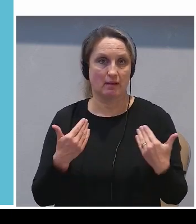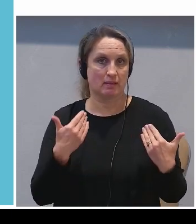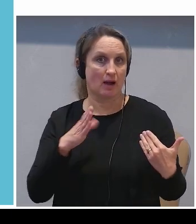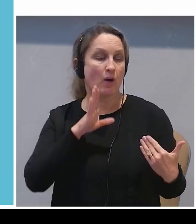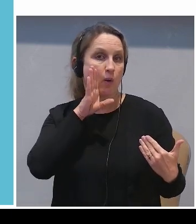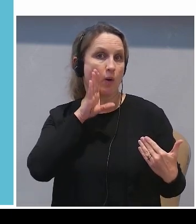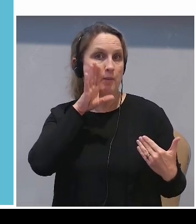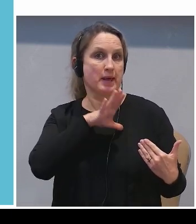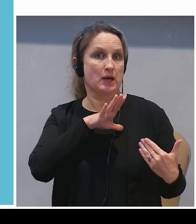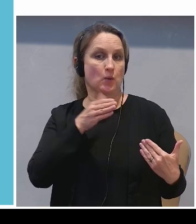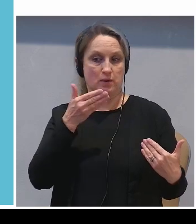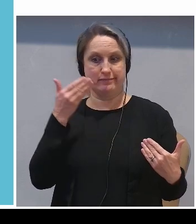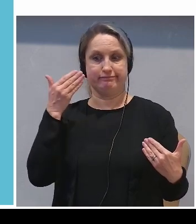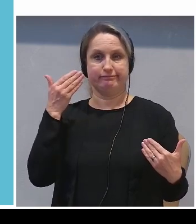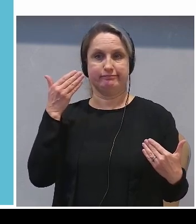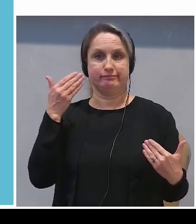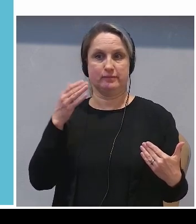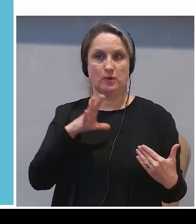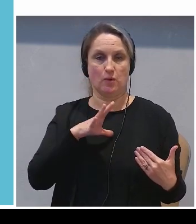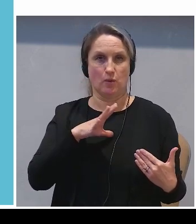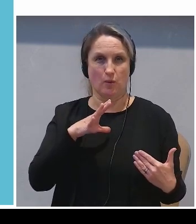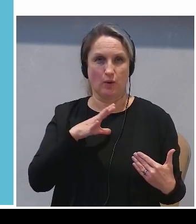types of cystic fibrosis.